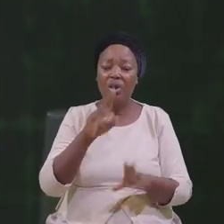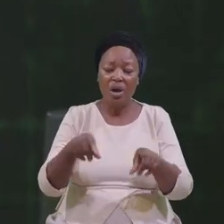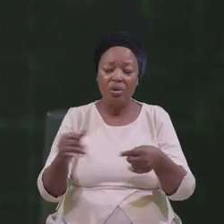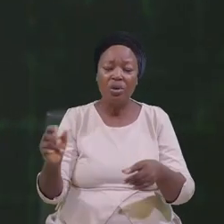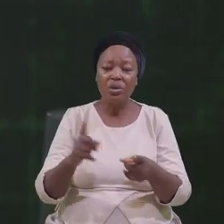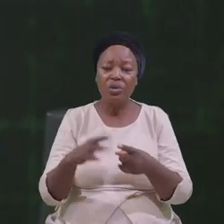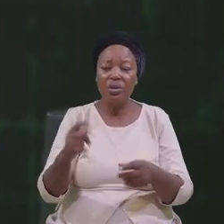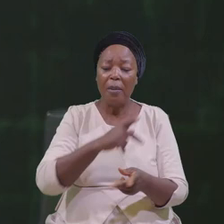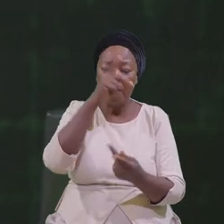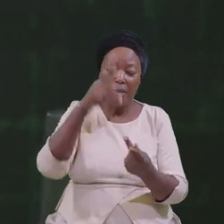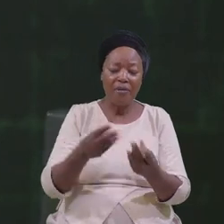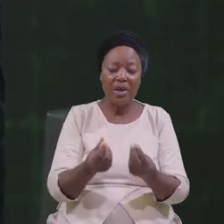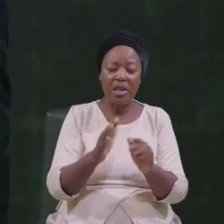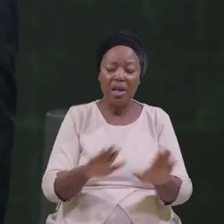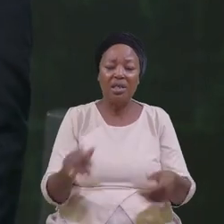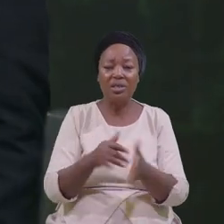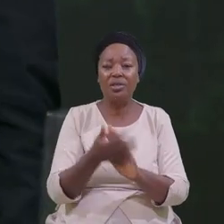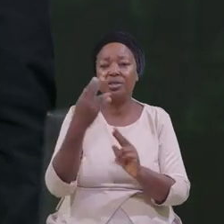the perfect land.